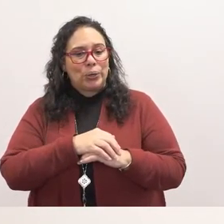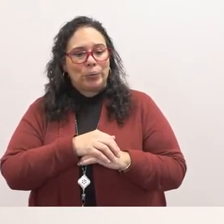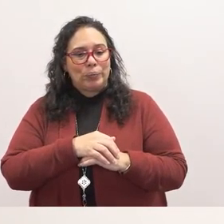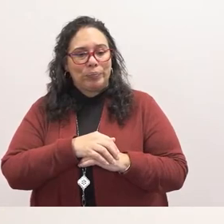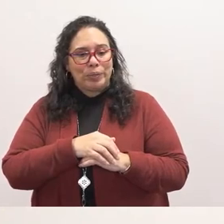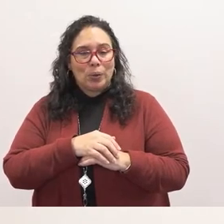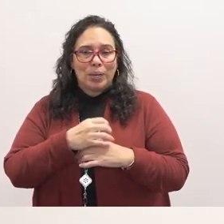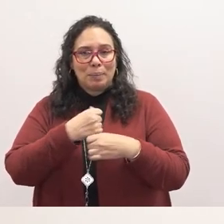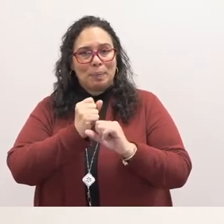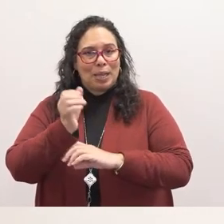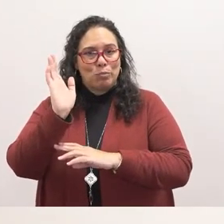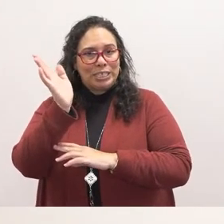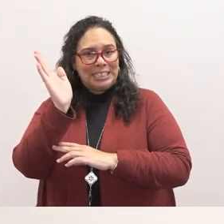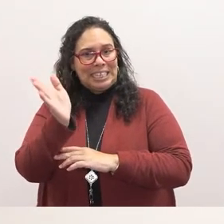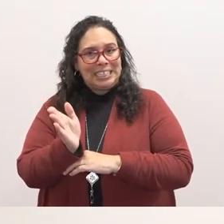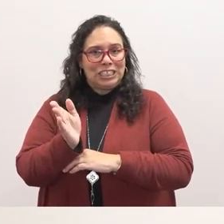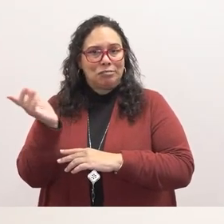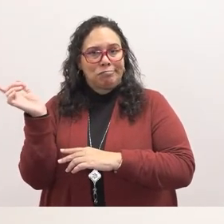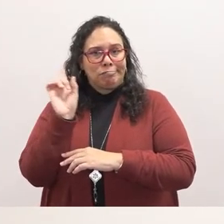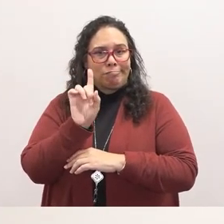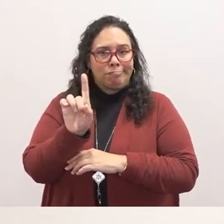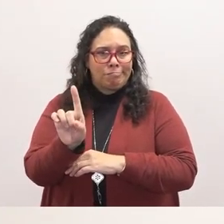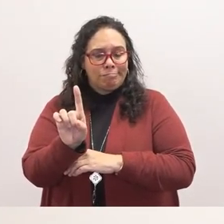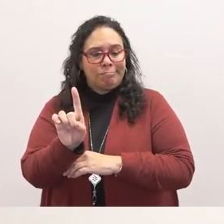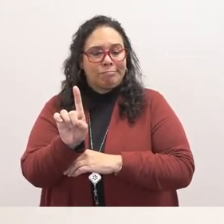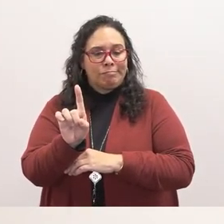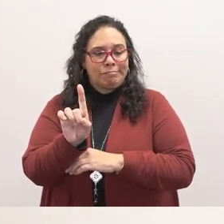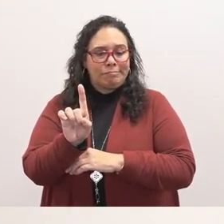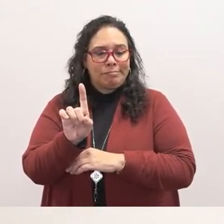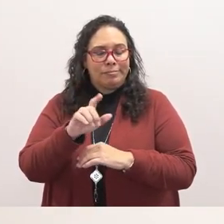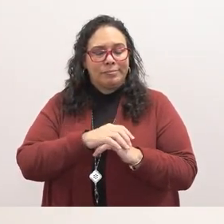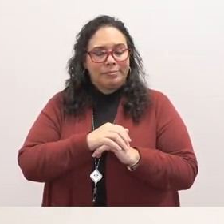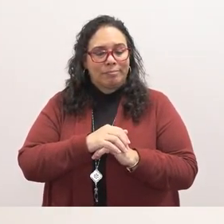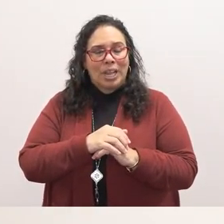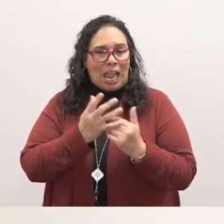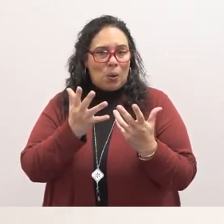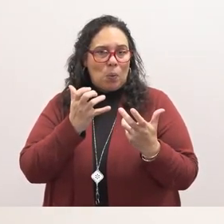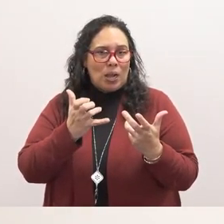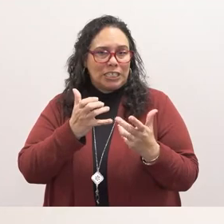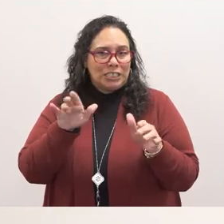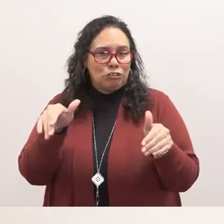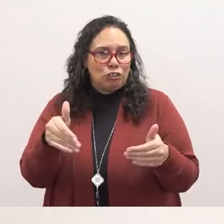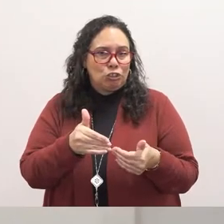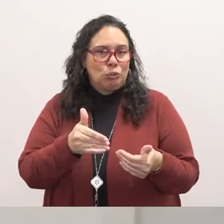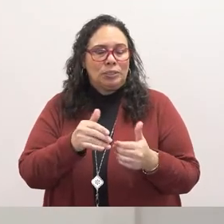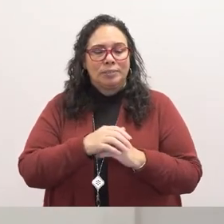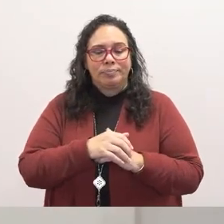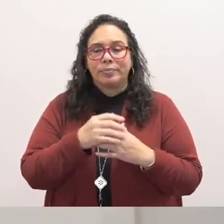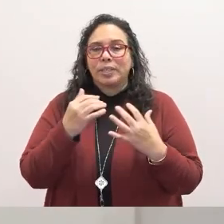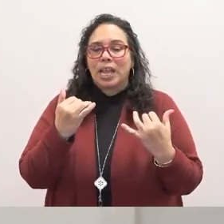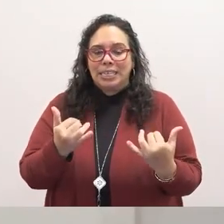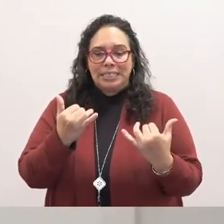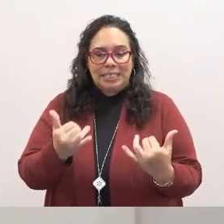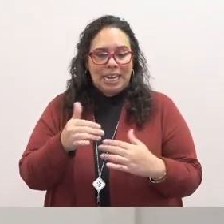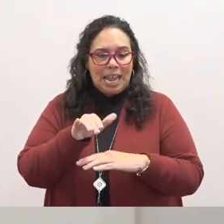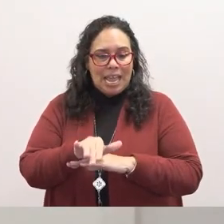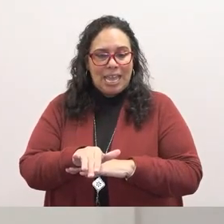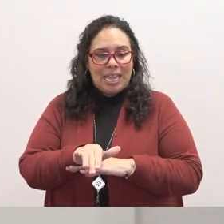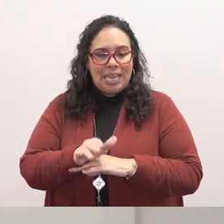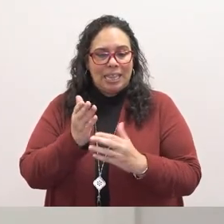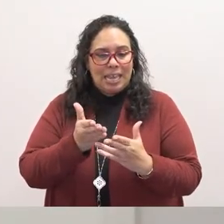be making a presentation. So as he's coming up to the podium, I'd just like to introduce this item. Tonight, this item will